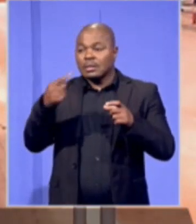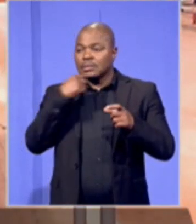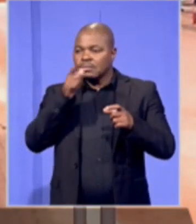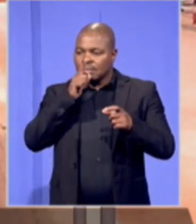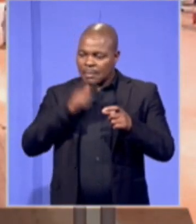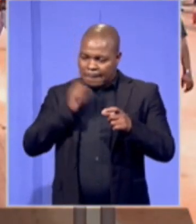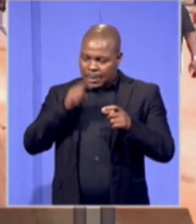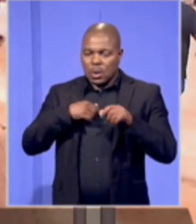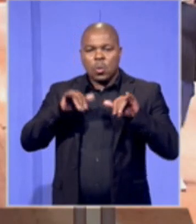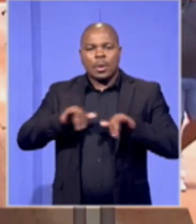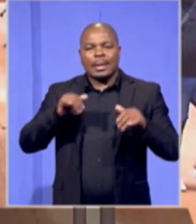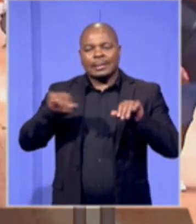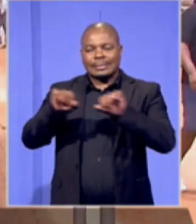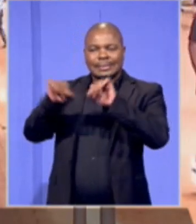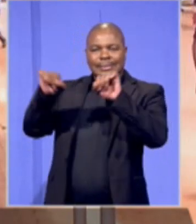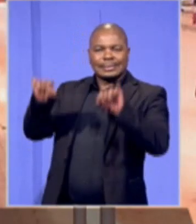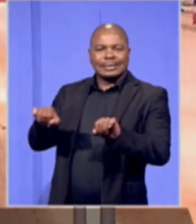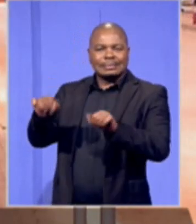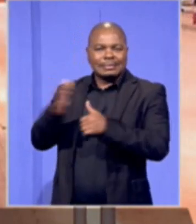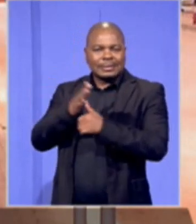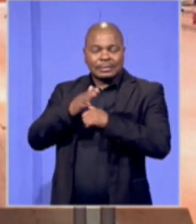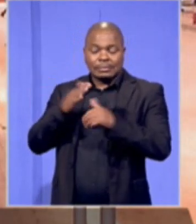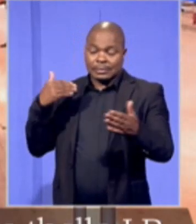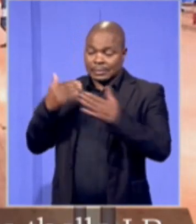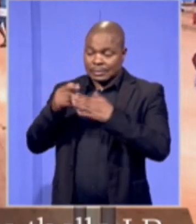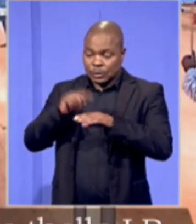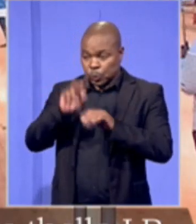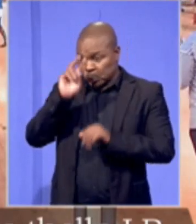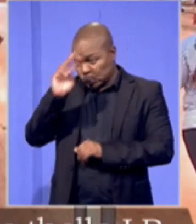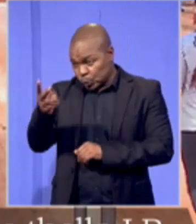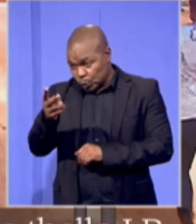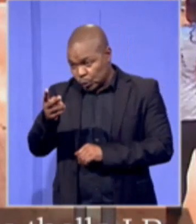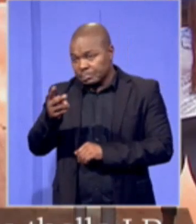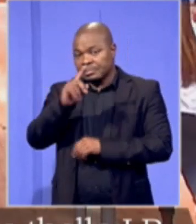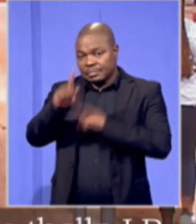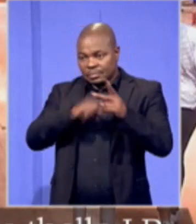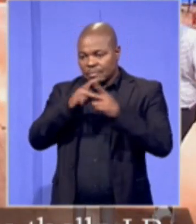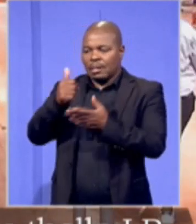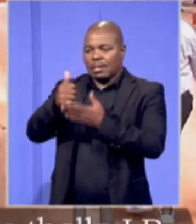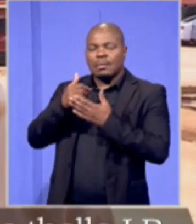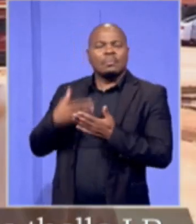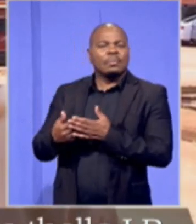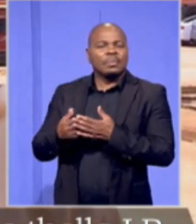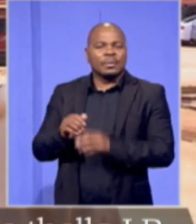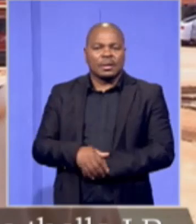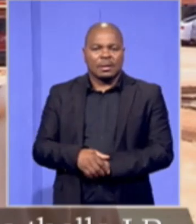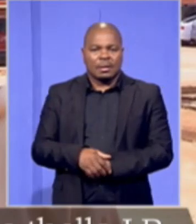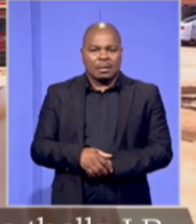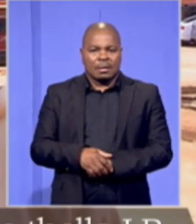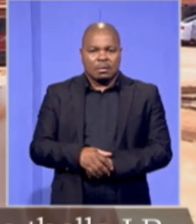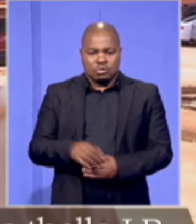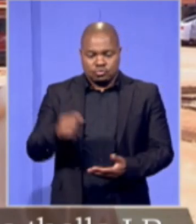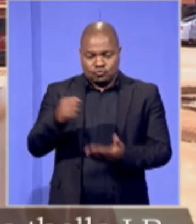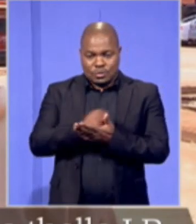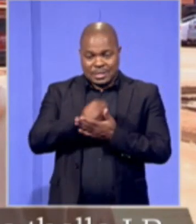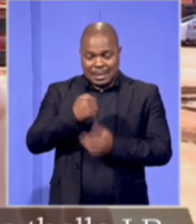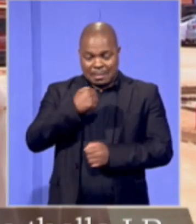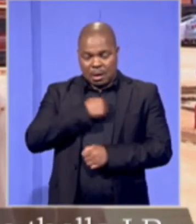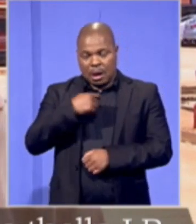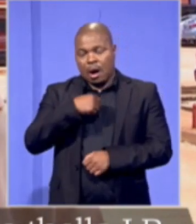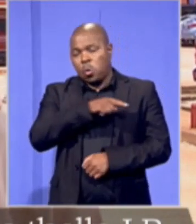first until 2 o'clock so that they can assist us. My registration took so